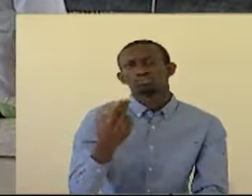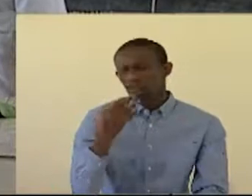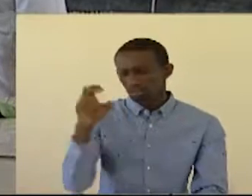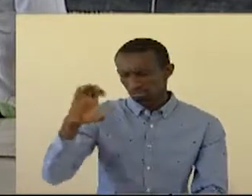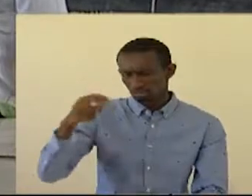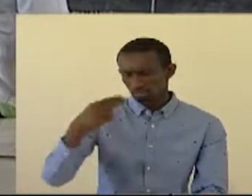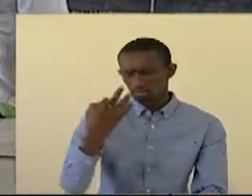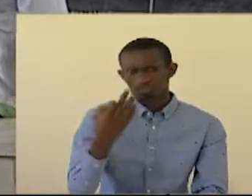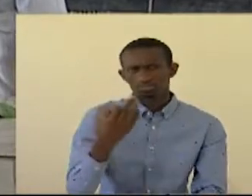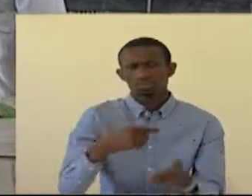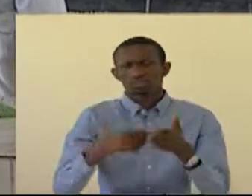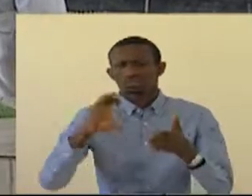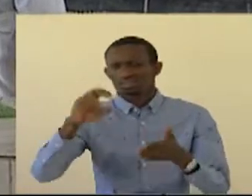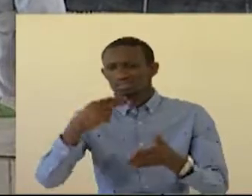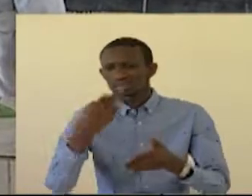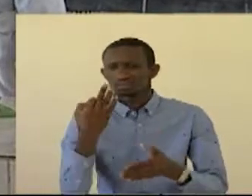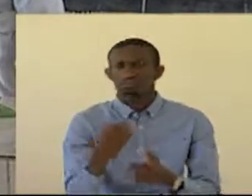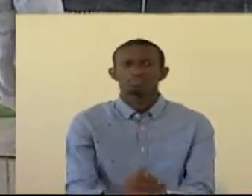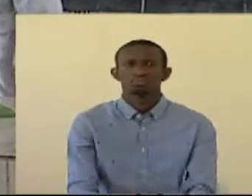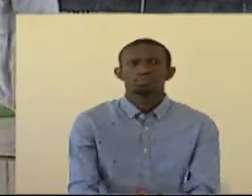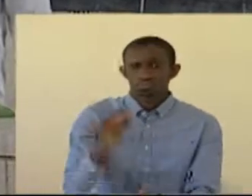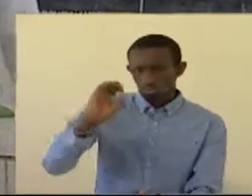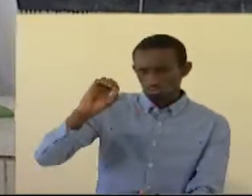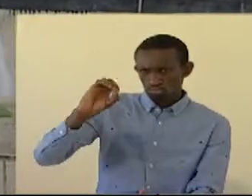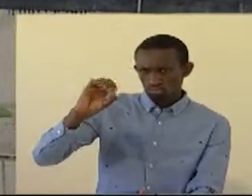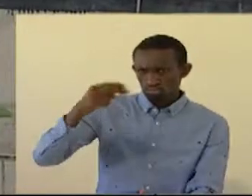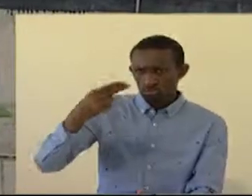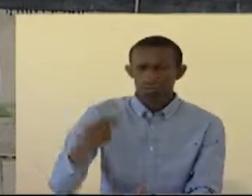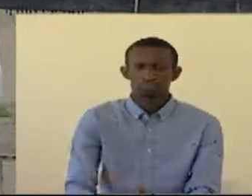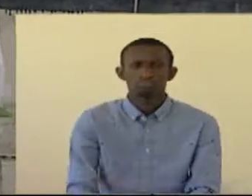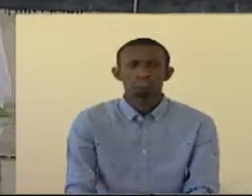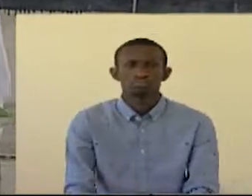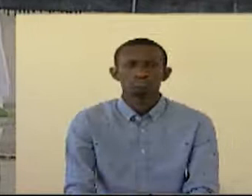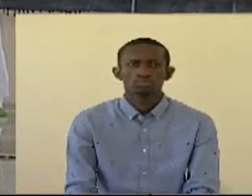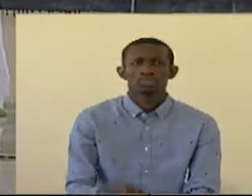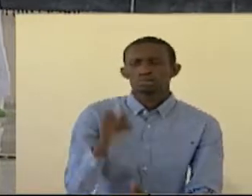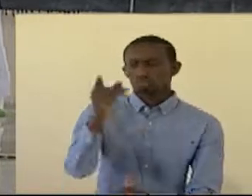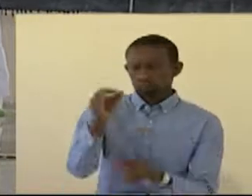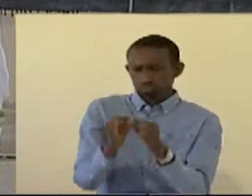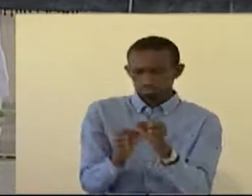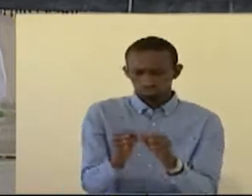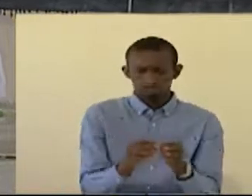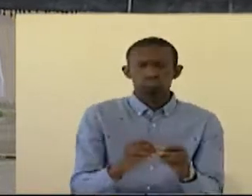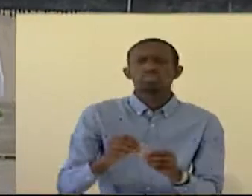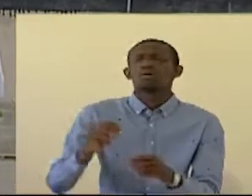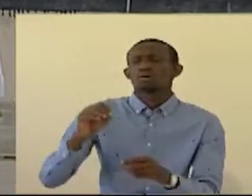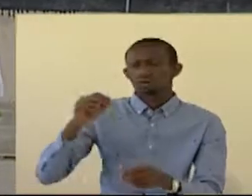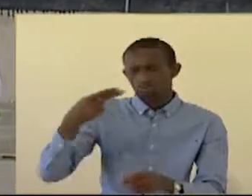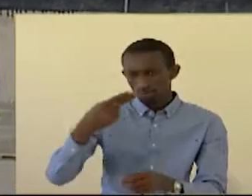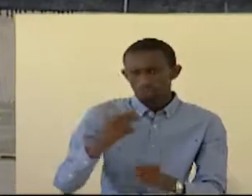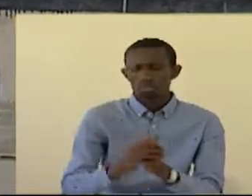CH3CH, CH3 and OH. We have introduced a hydroxyl